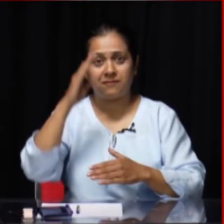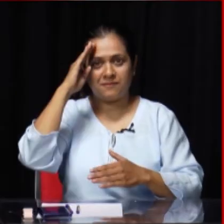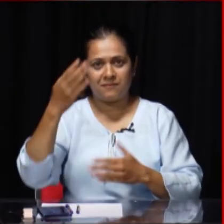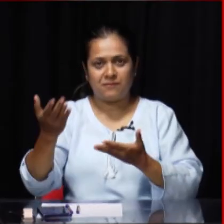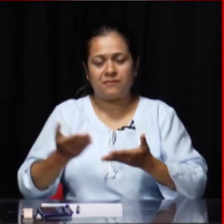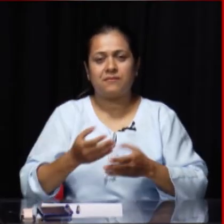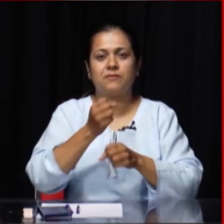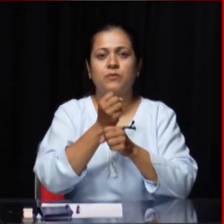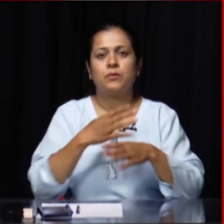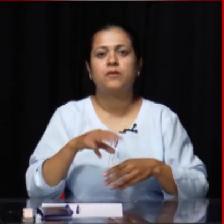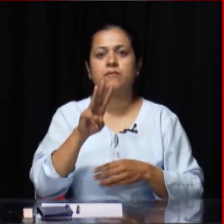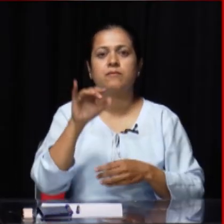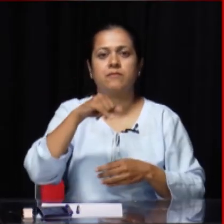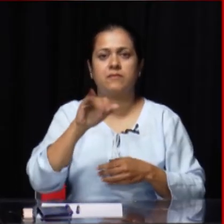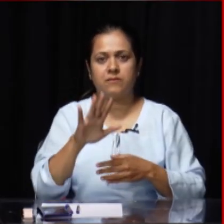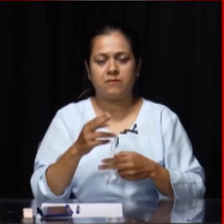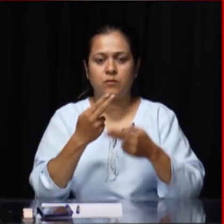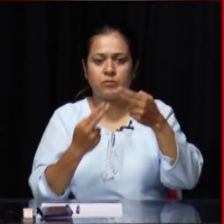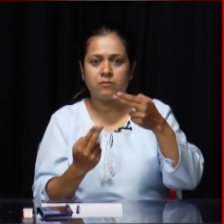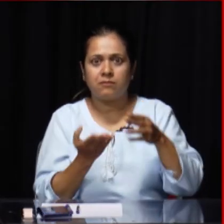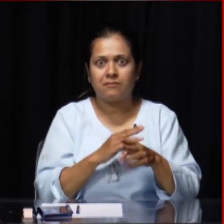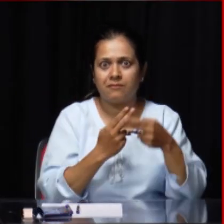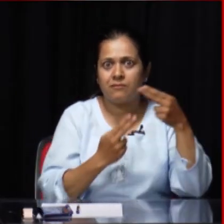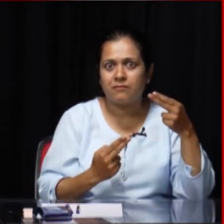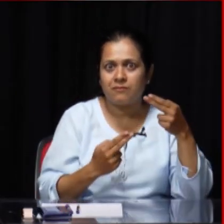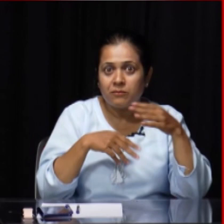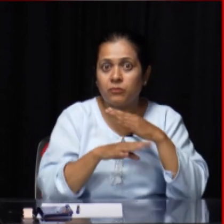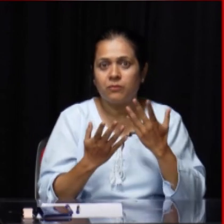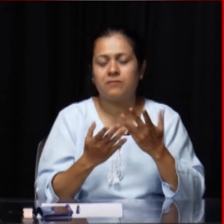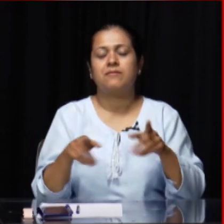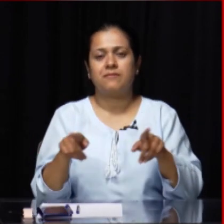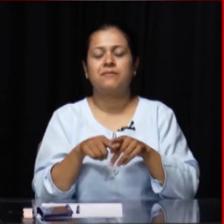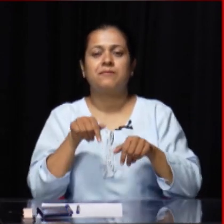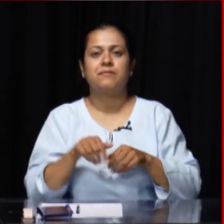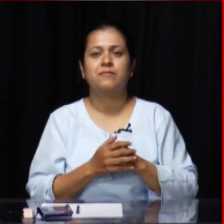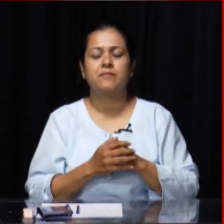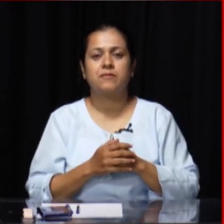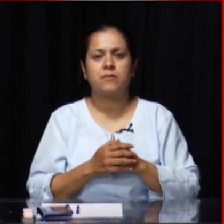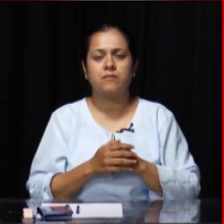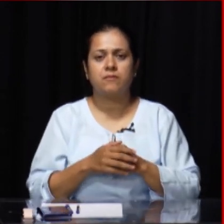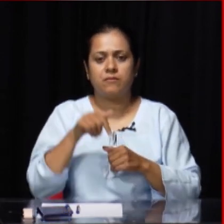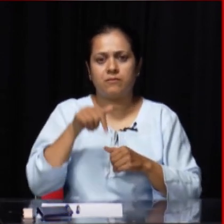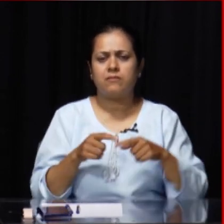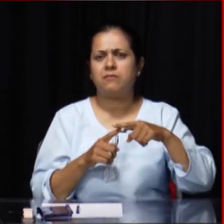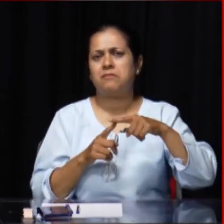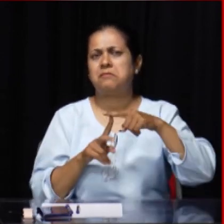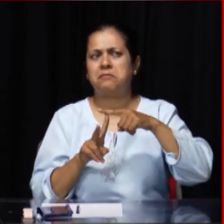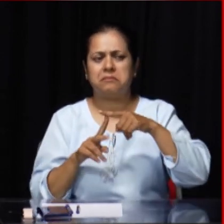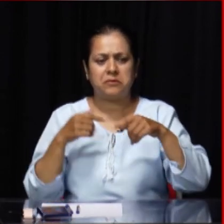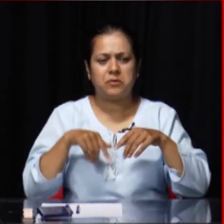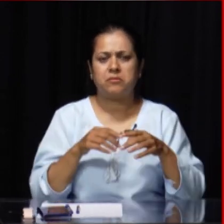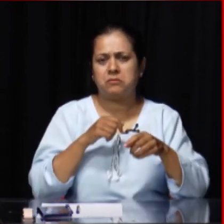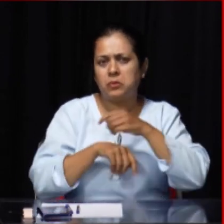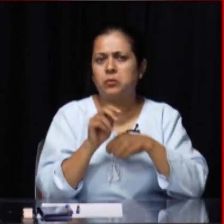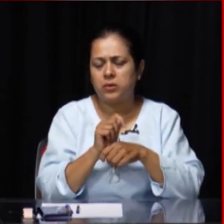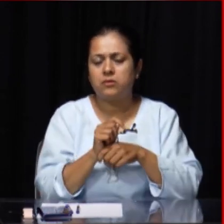Hello and welcome to Goa 365's Story Behind the Story. Now, we are in a television medium and we